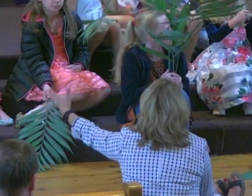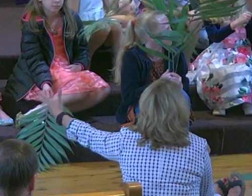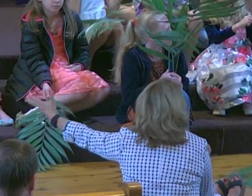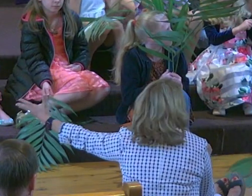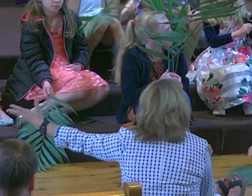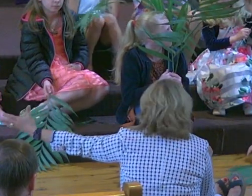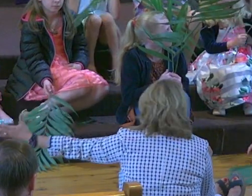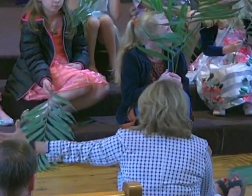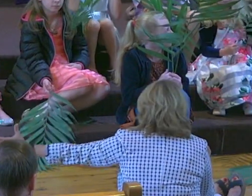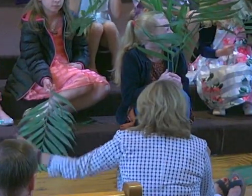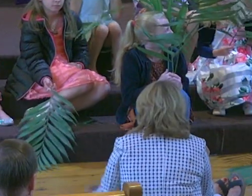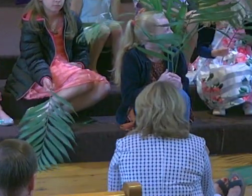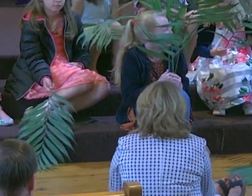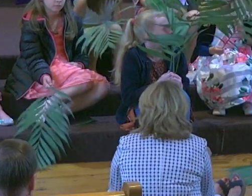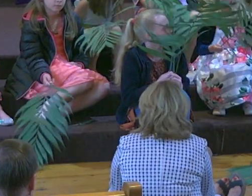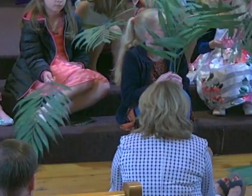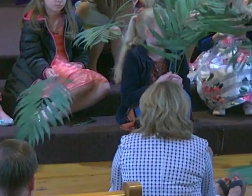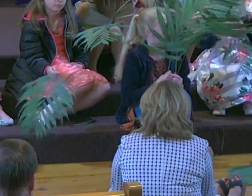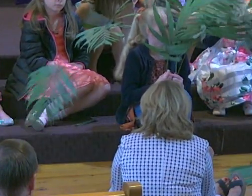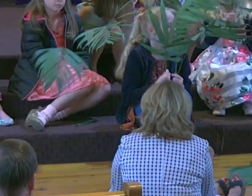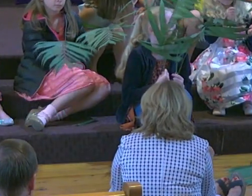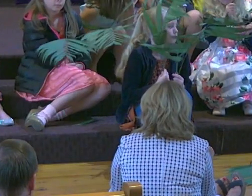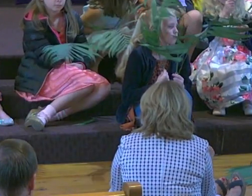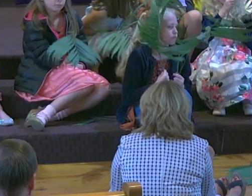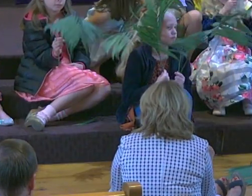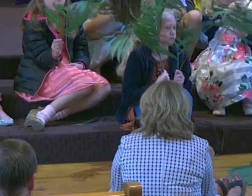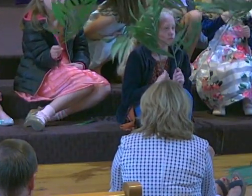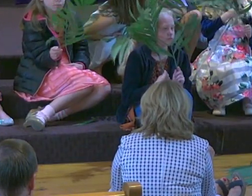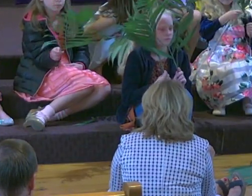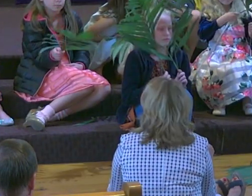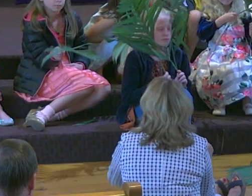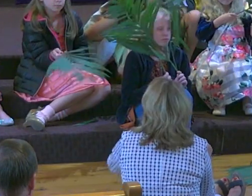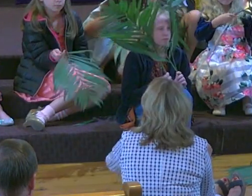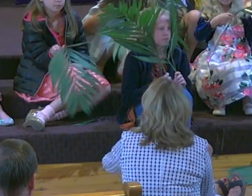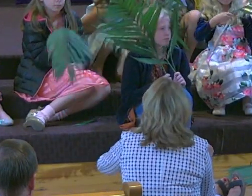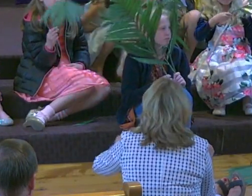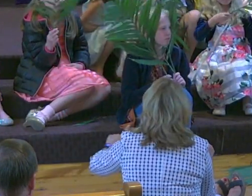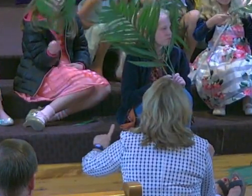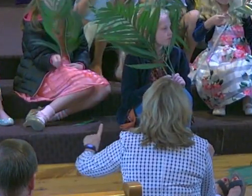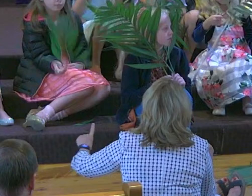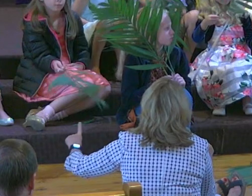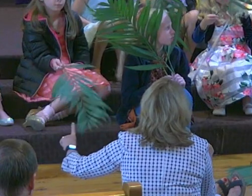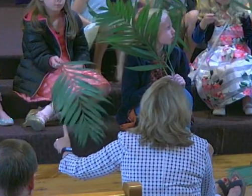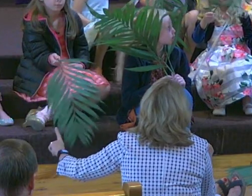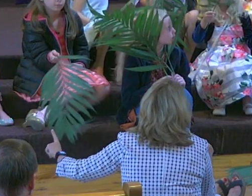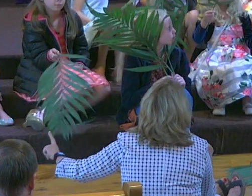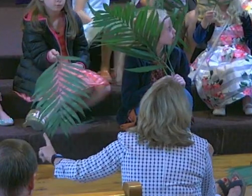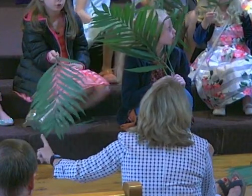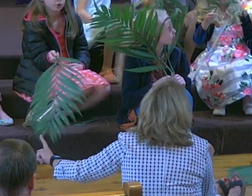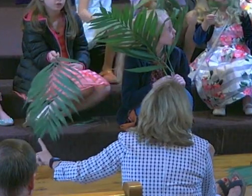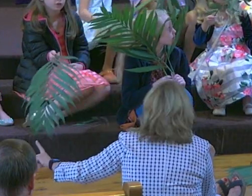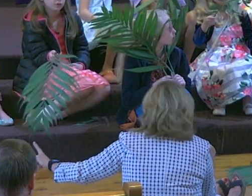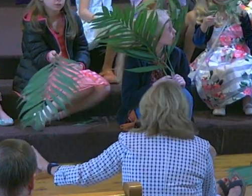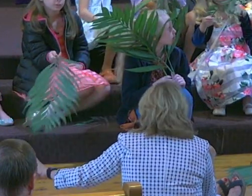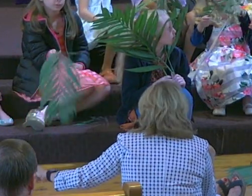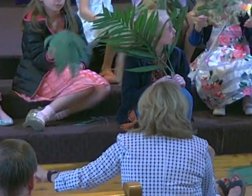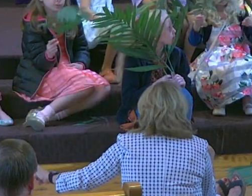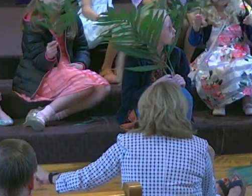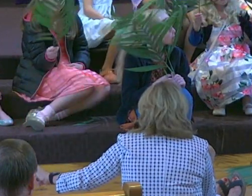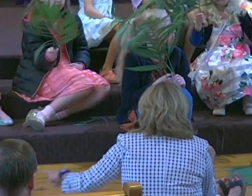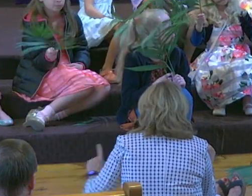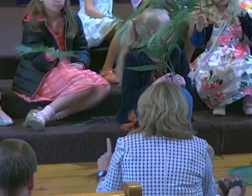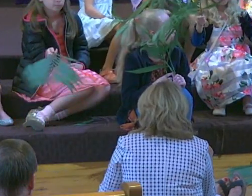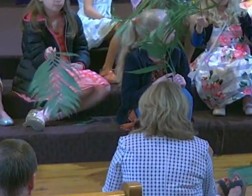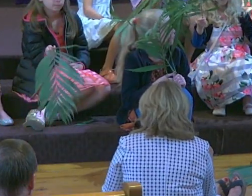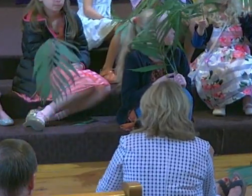them around, just like us, a symbol of joy and praising. And they lined the way for who?